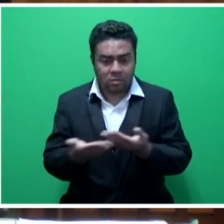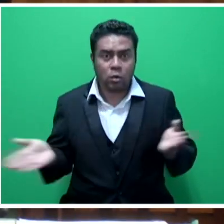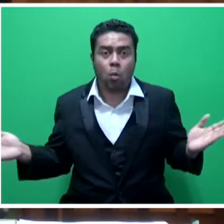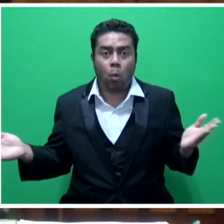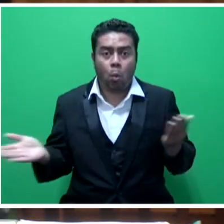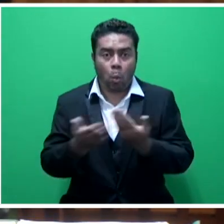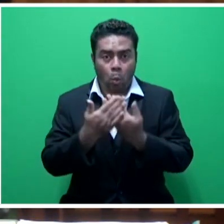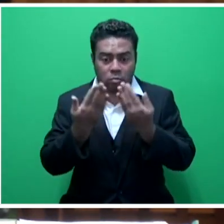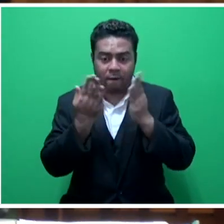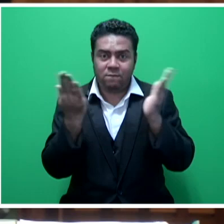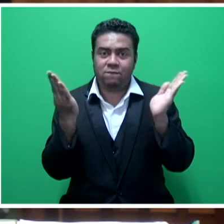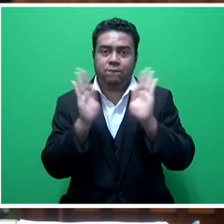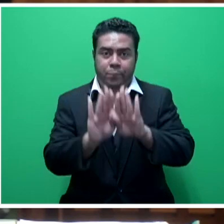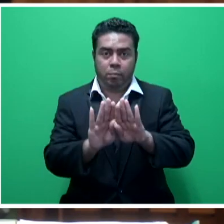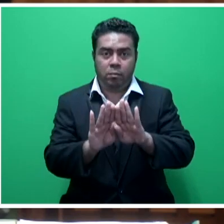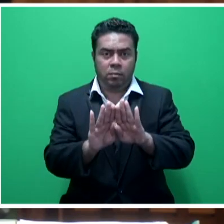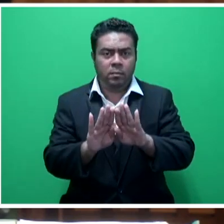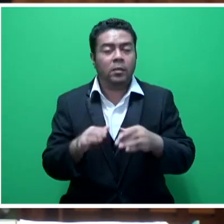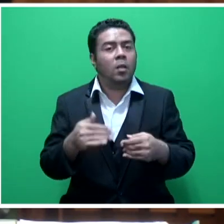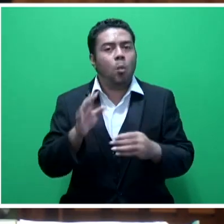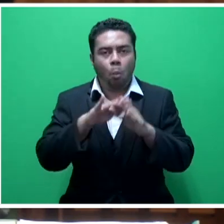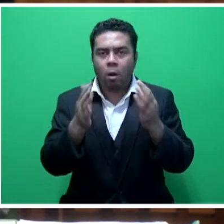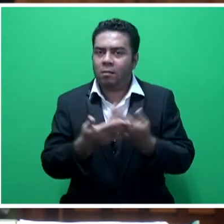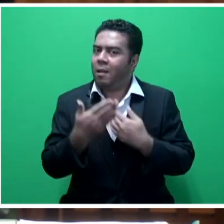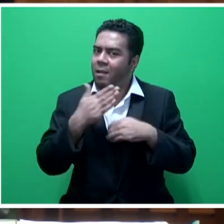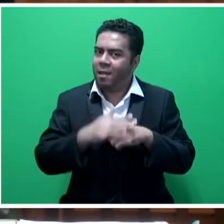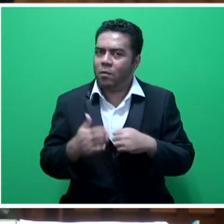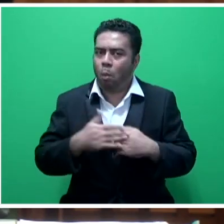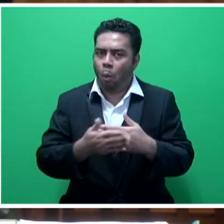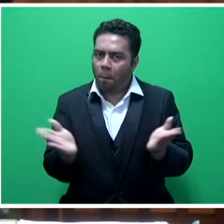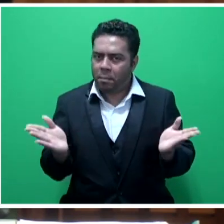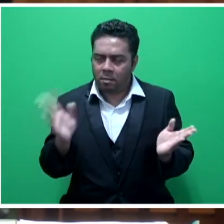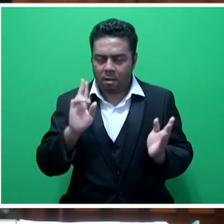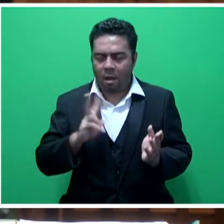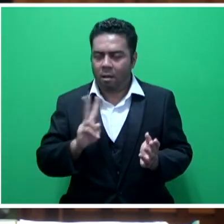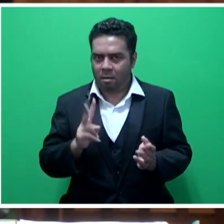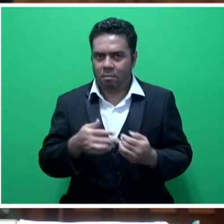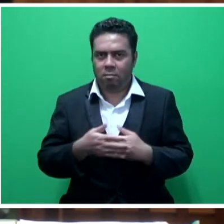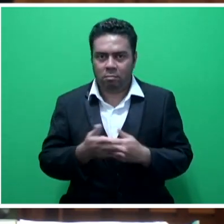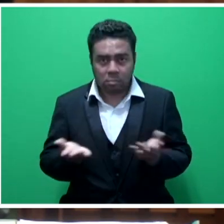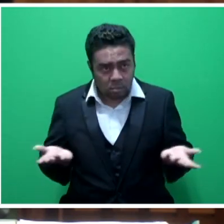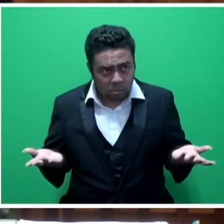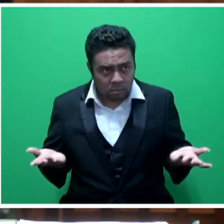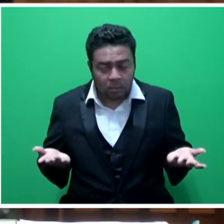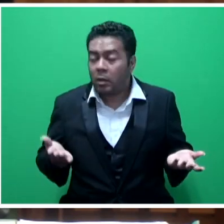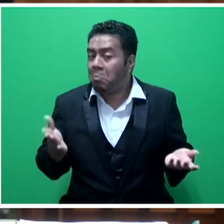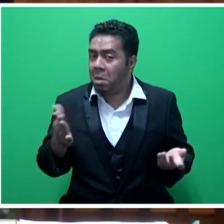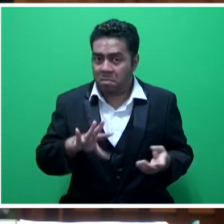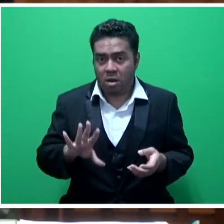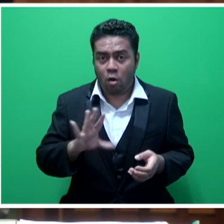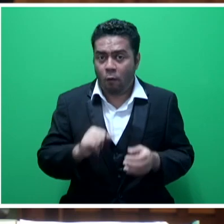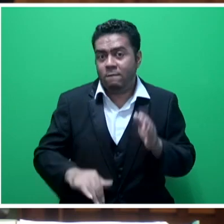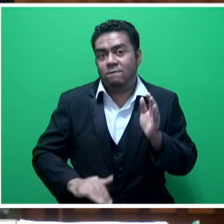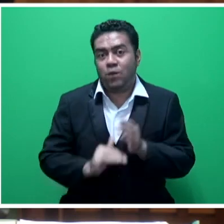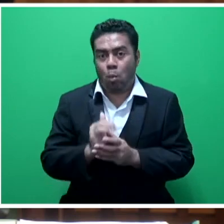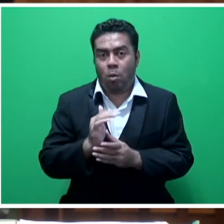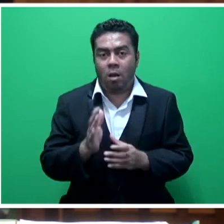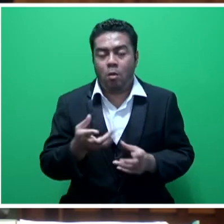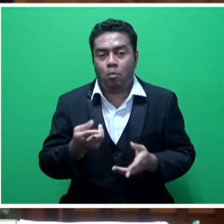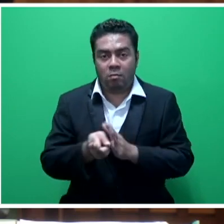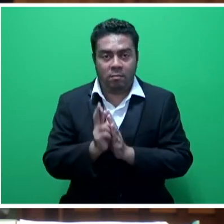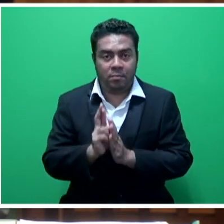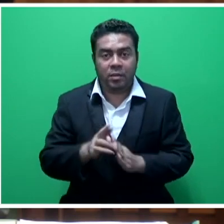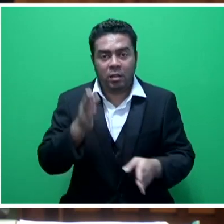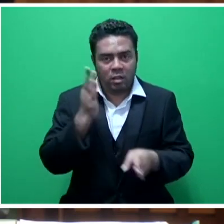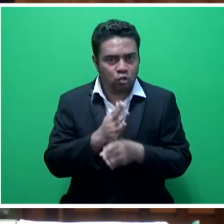this crisis, the world will never open up to us in the same way again. There will be no full recovery for tourism. The